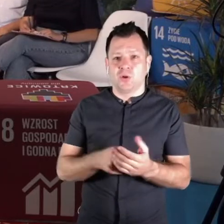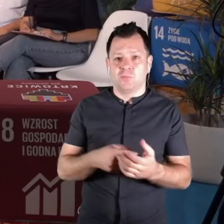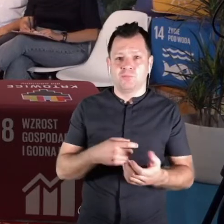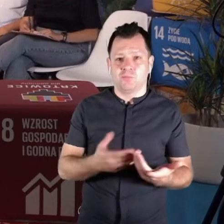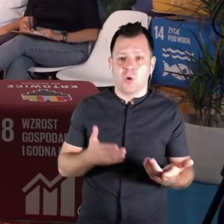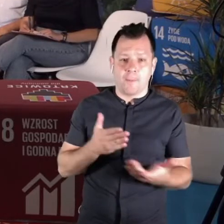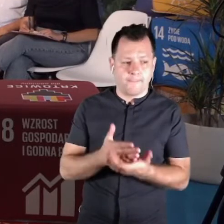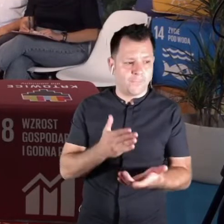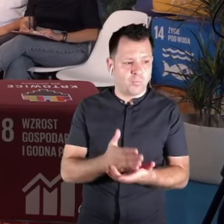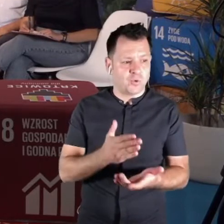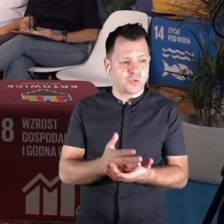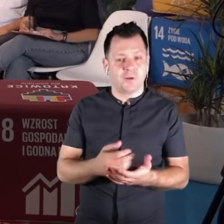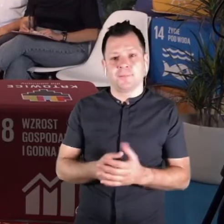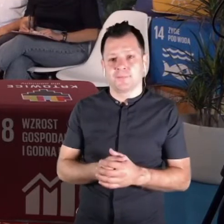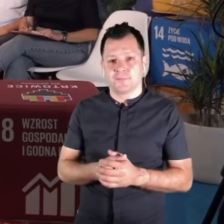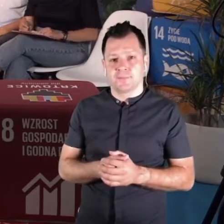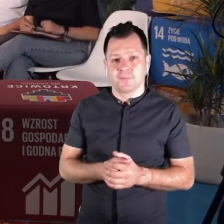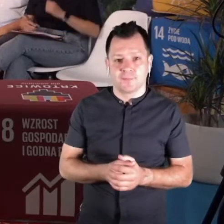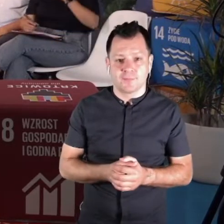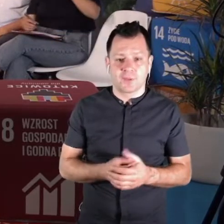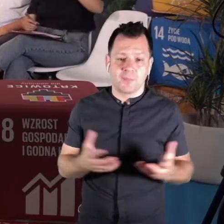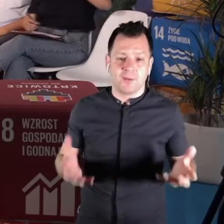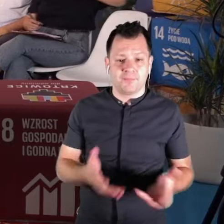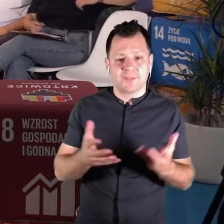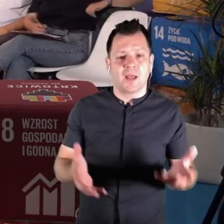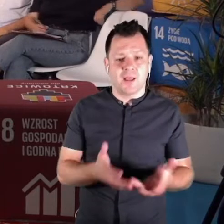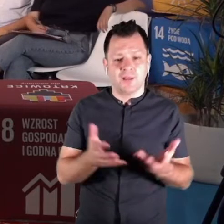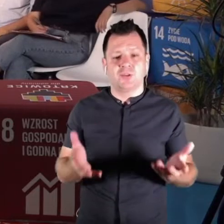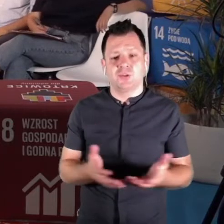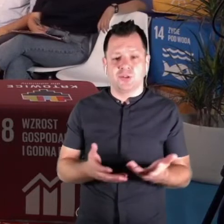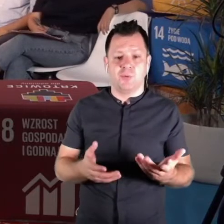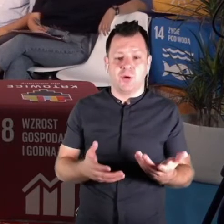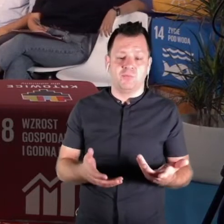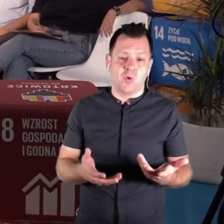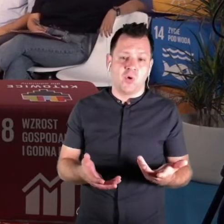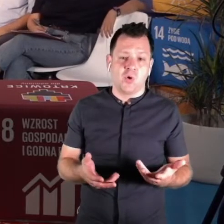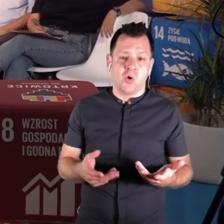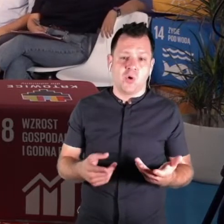from districts, because they could have a different experience than ours.